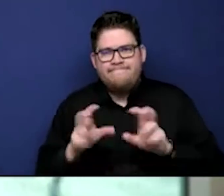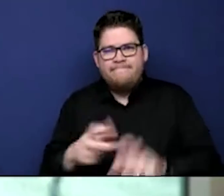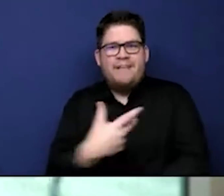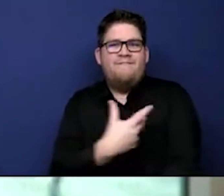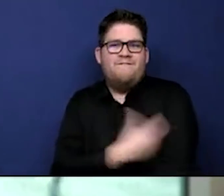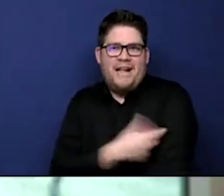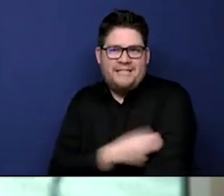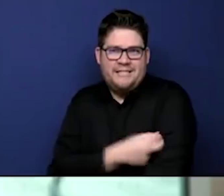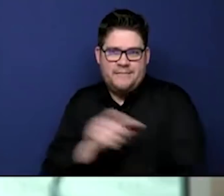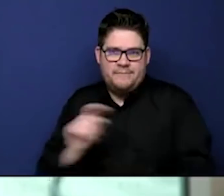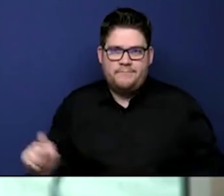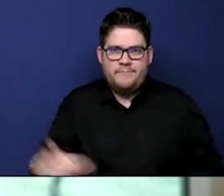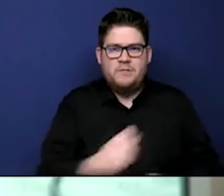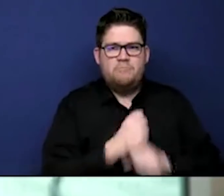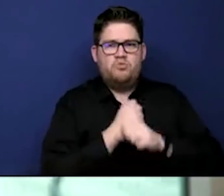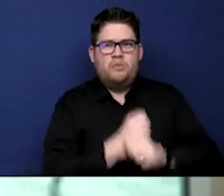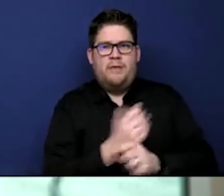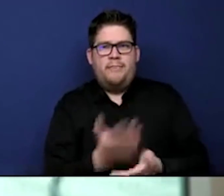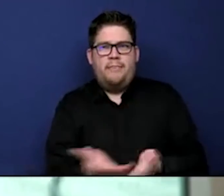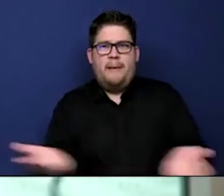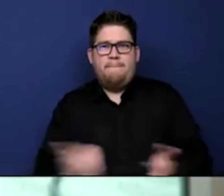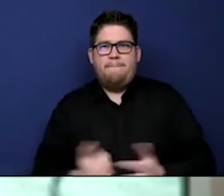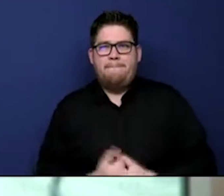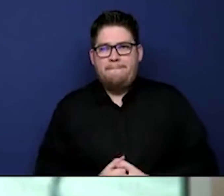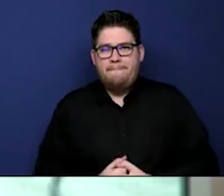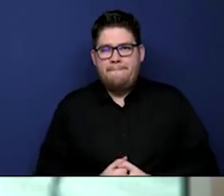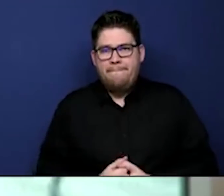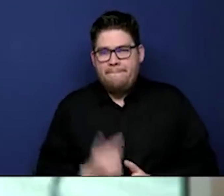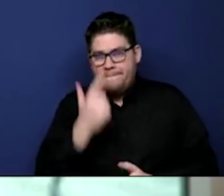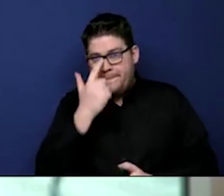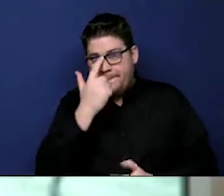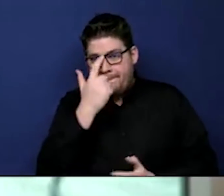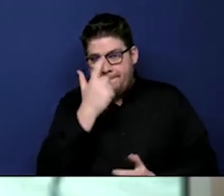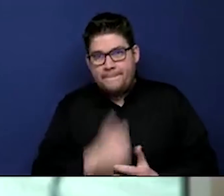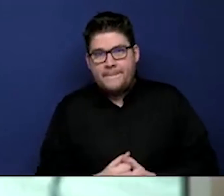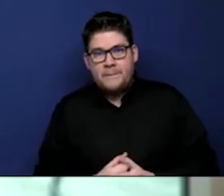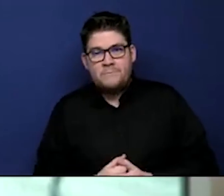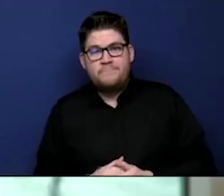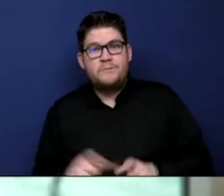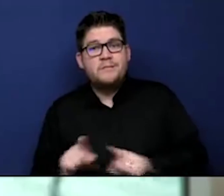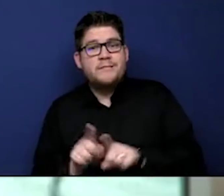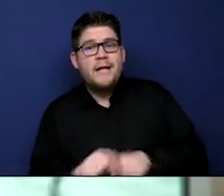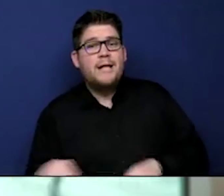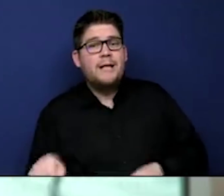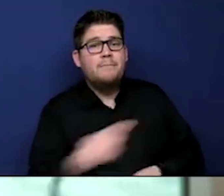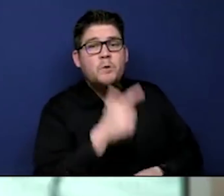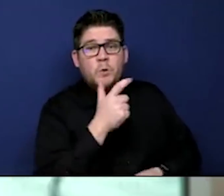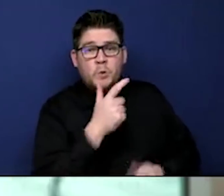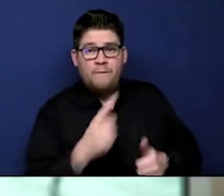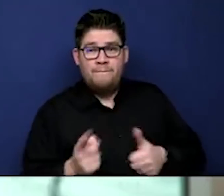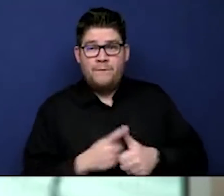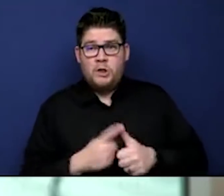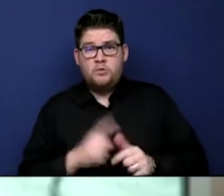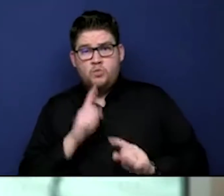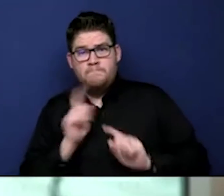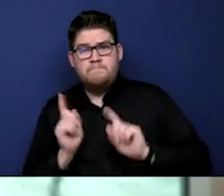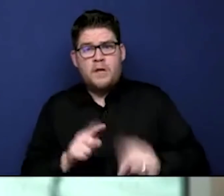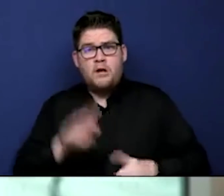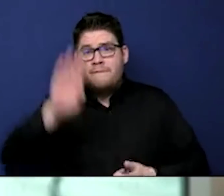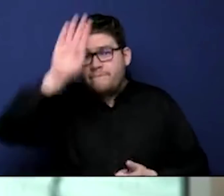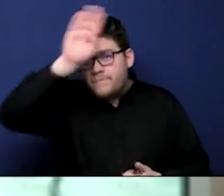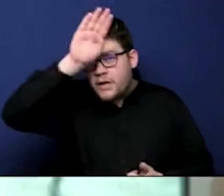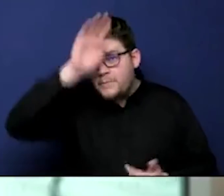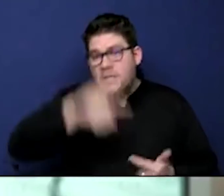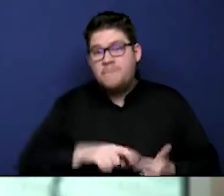those workplaces. And we also know that our first responders in particular, who are doing an